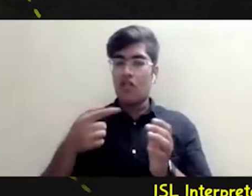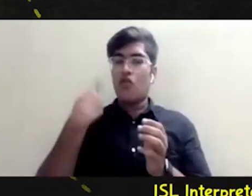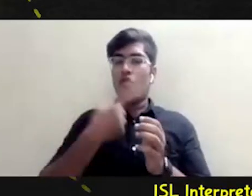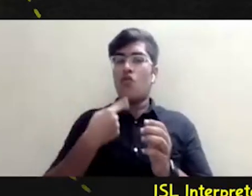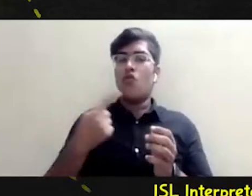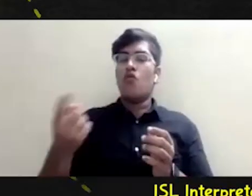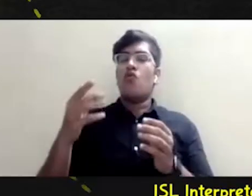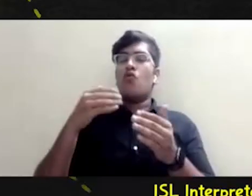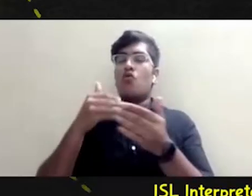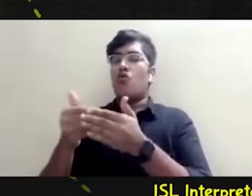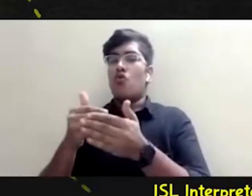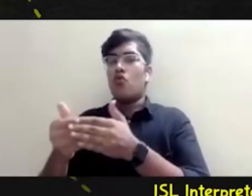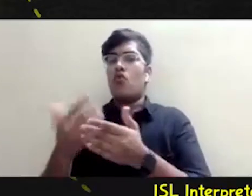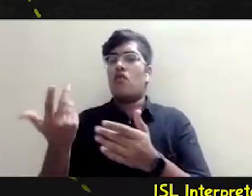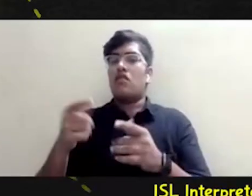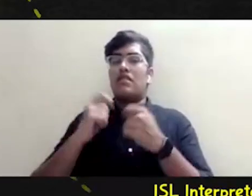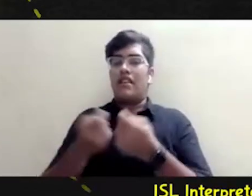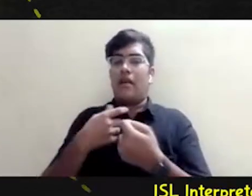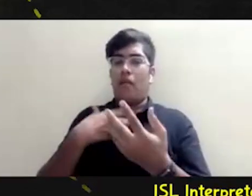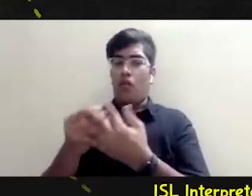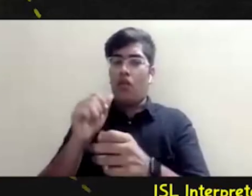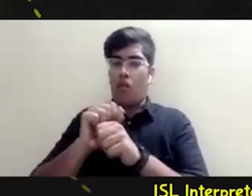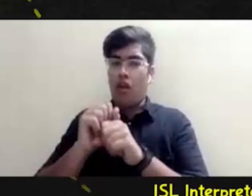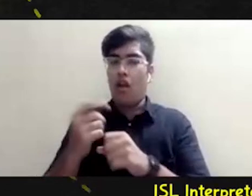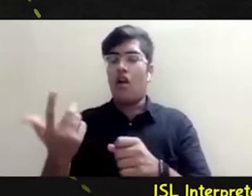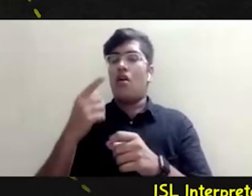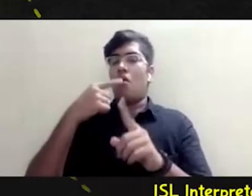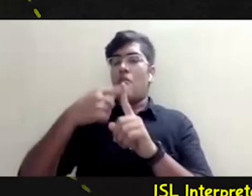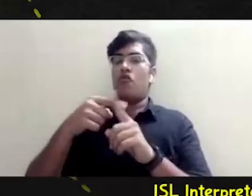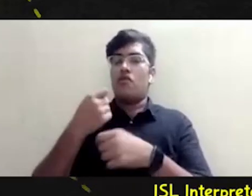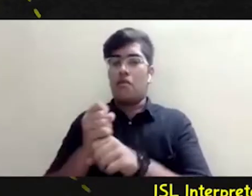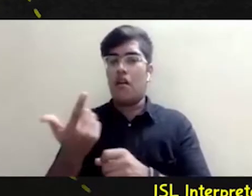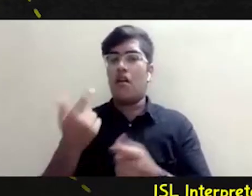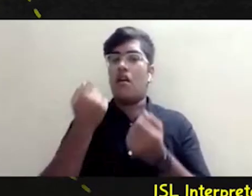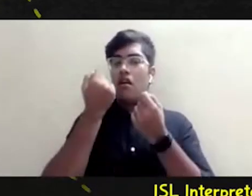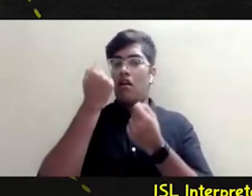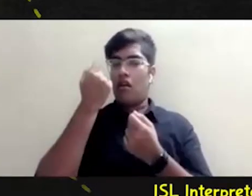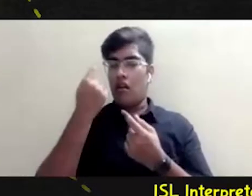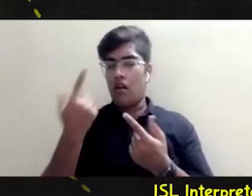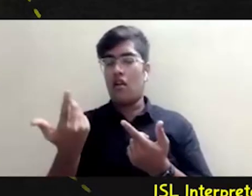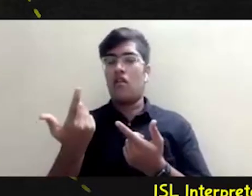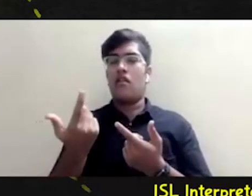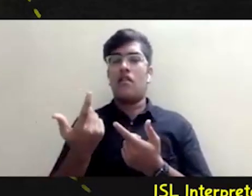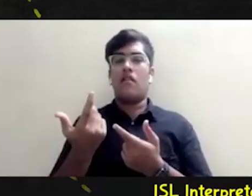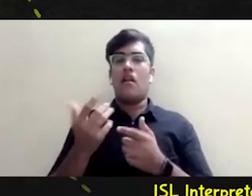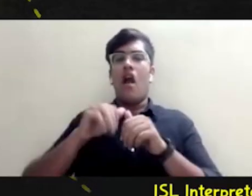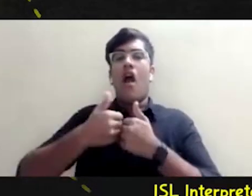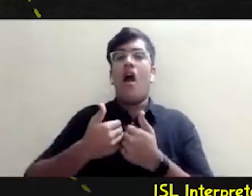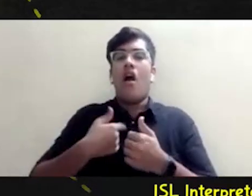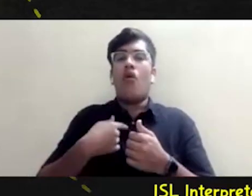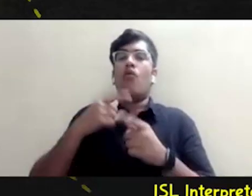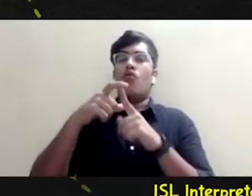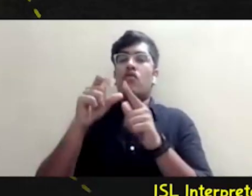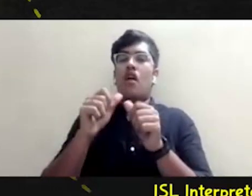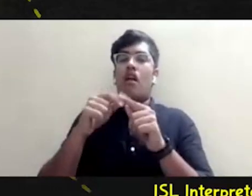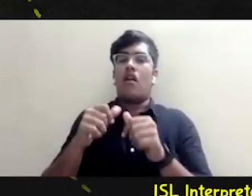to the community and create that lens of positivity and understand, and which helps them to identify more data